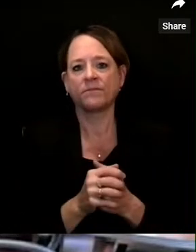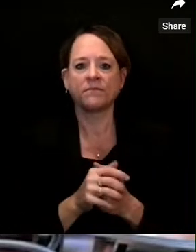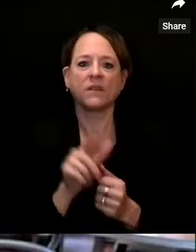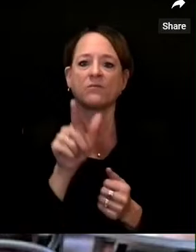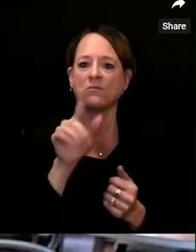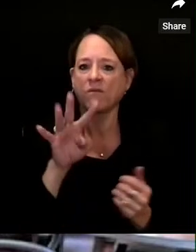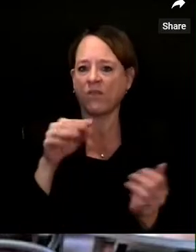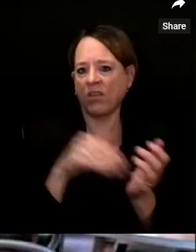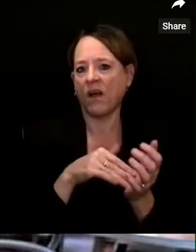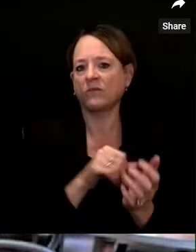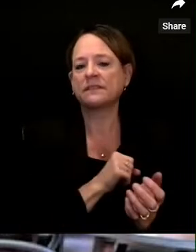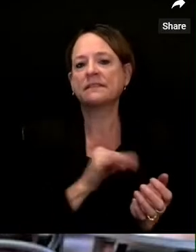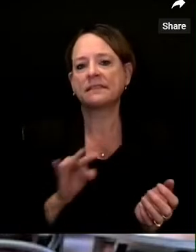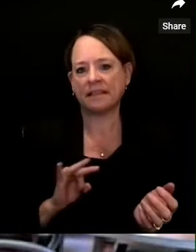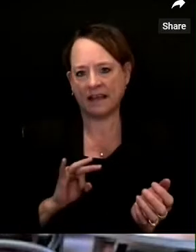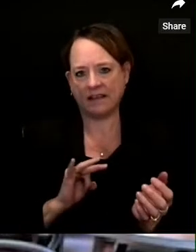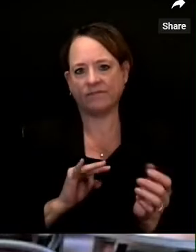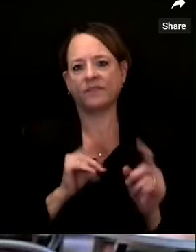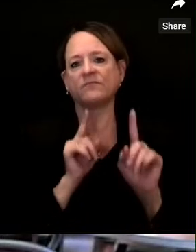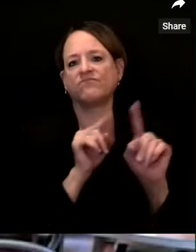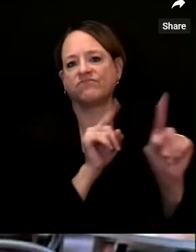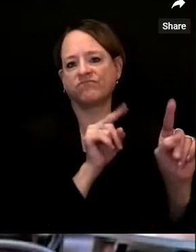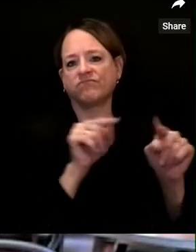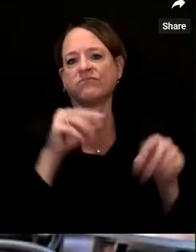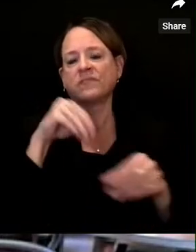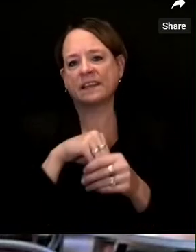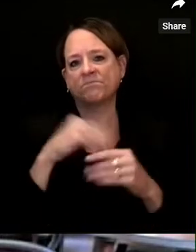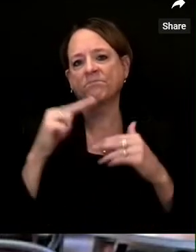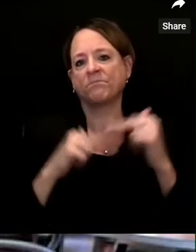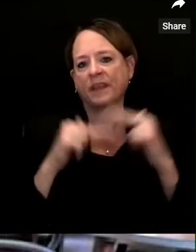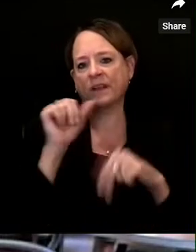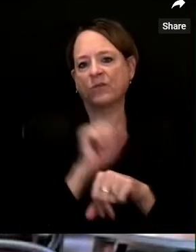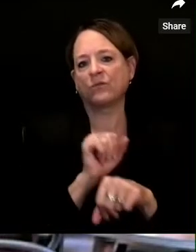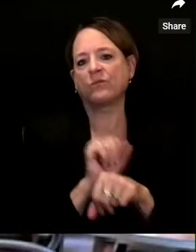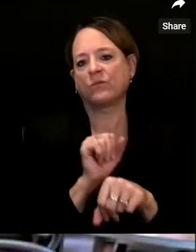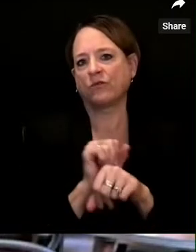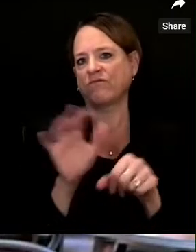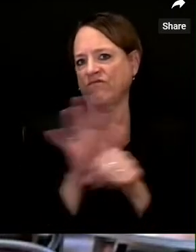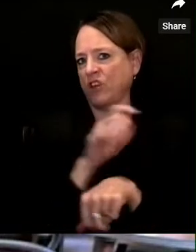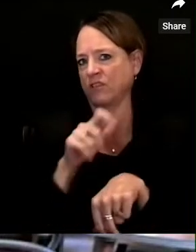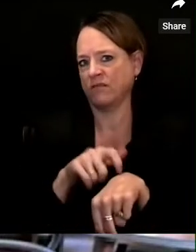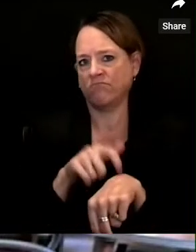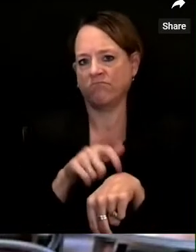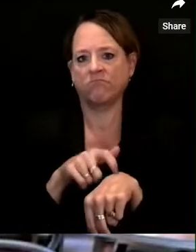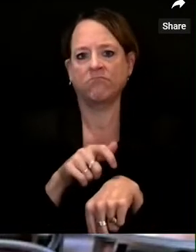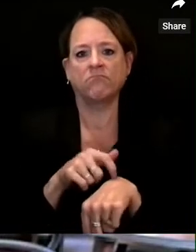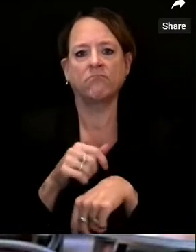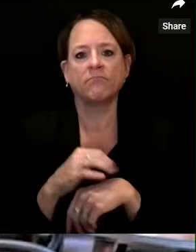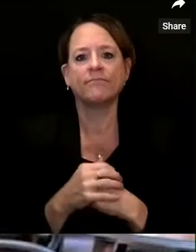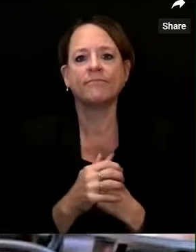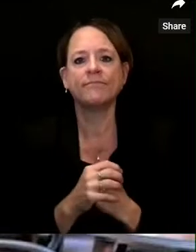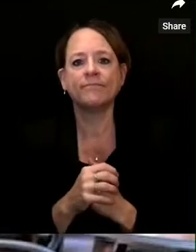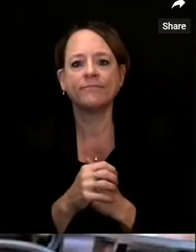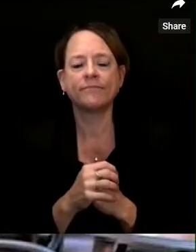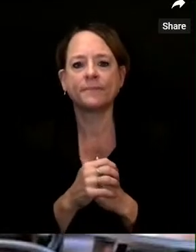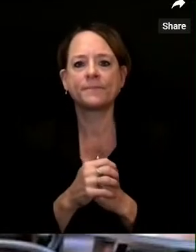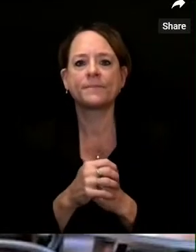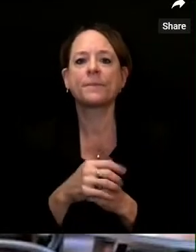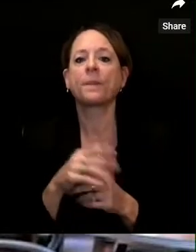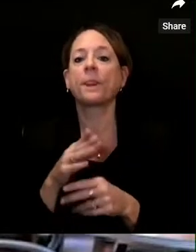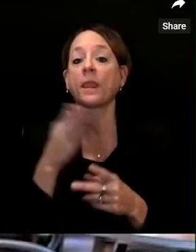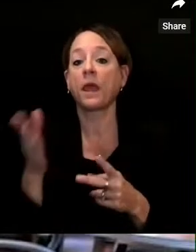that entire time. With our partners at the Department of Administration, we have been part of bringing